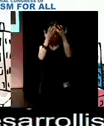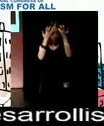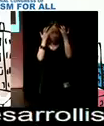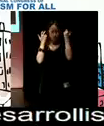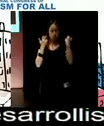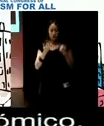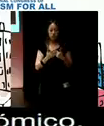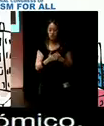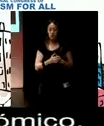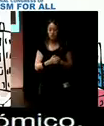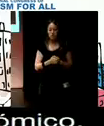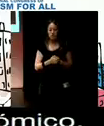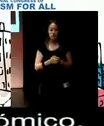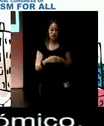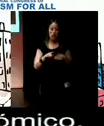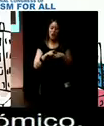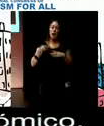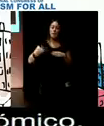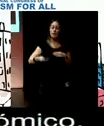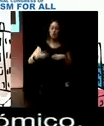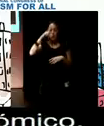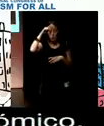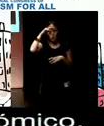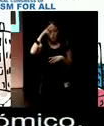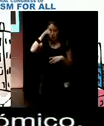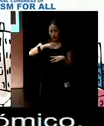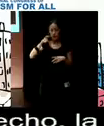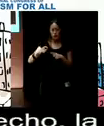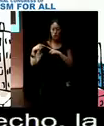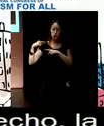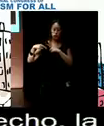We don't want in terms of just economic development.